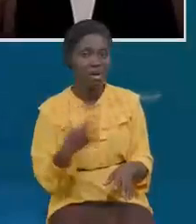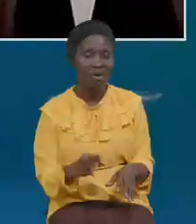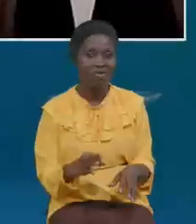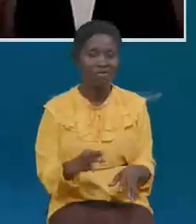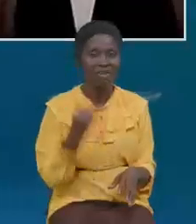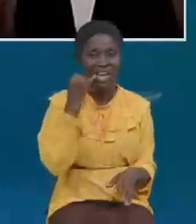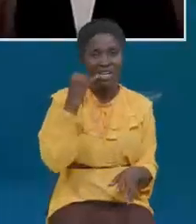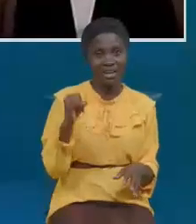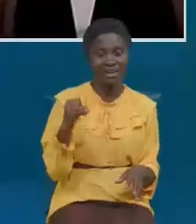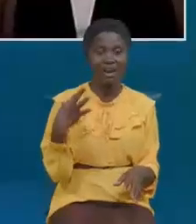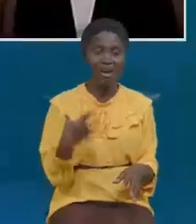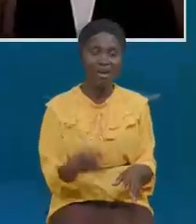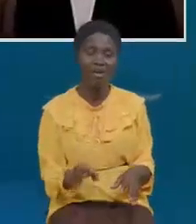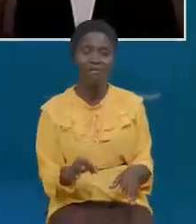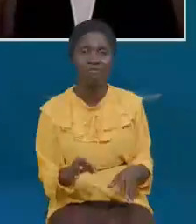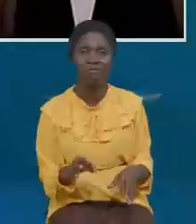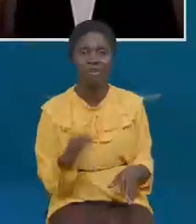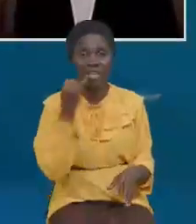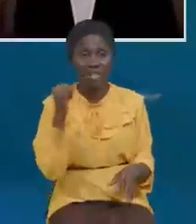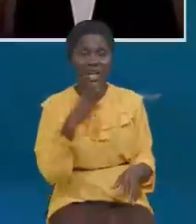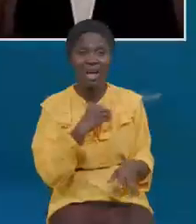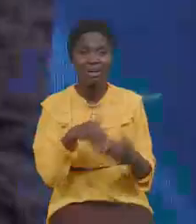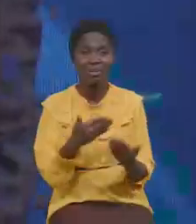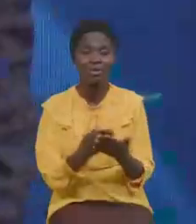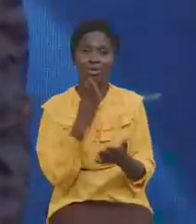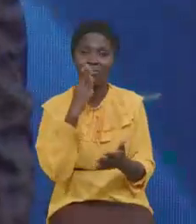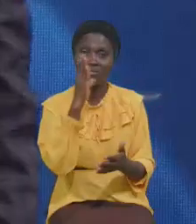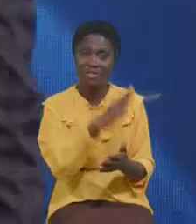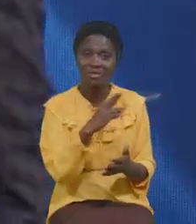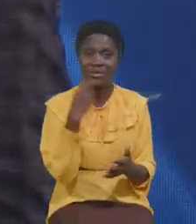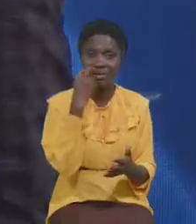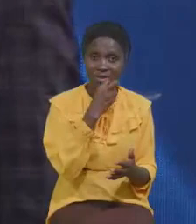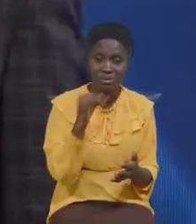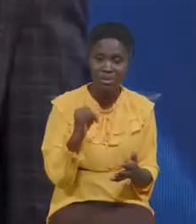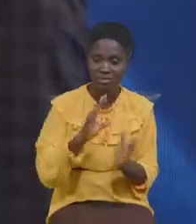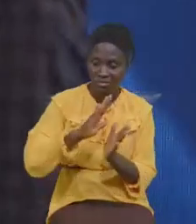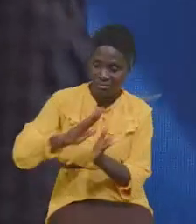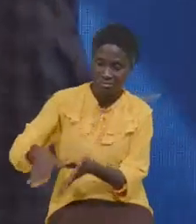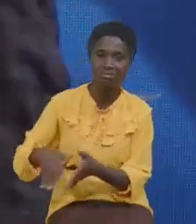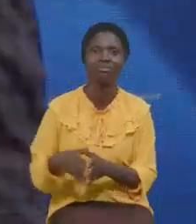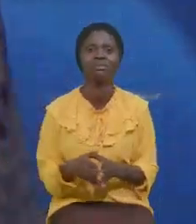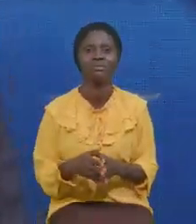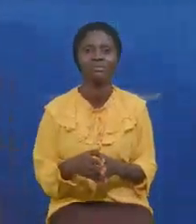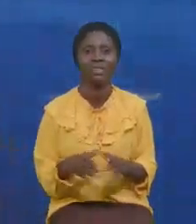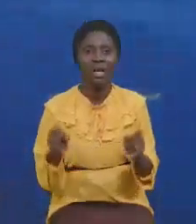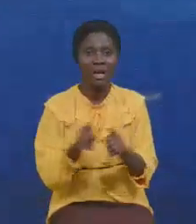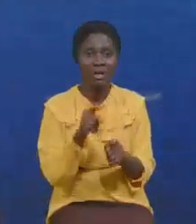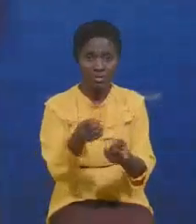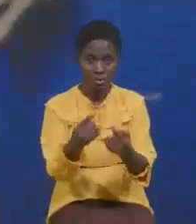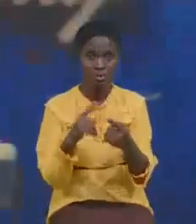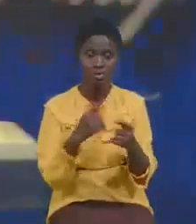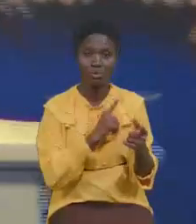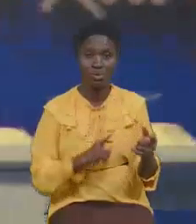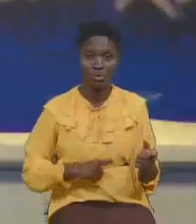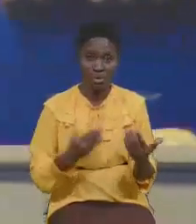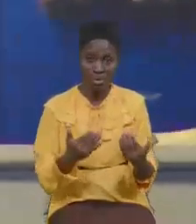envy, of jealousy, and all evil speaking, laying them aside. As you come to the Lord